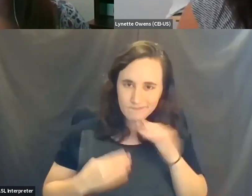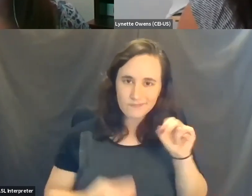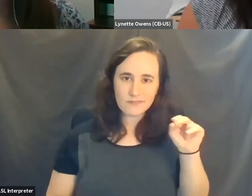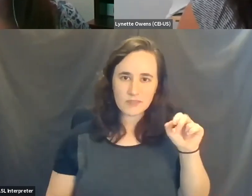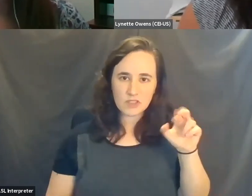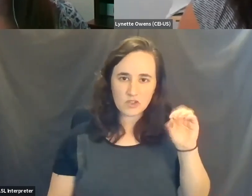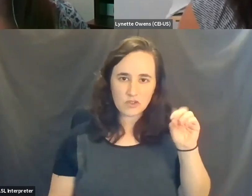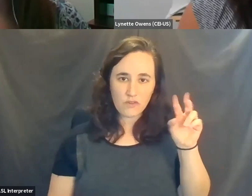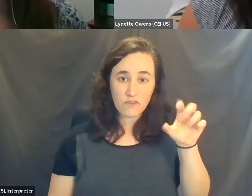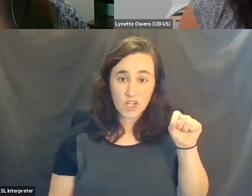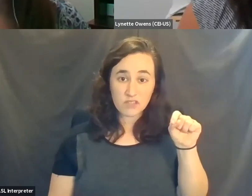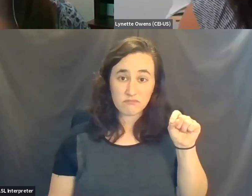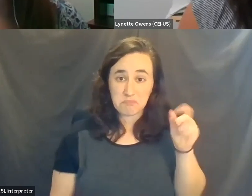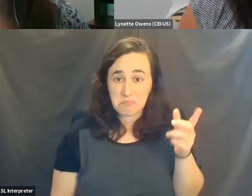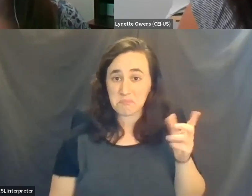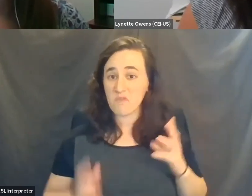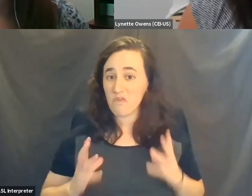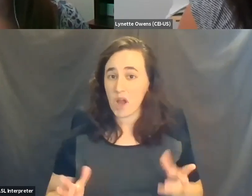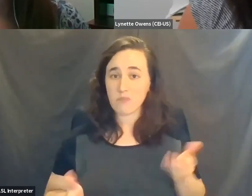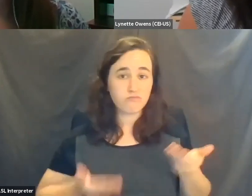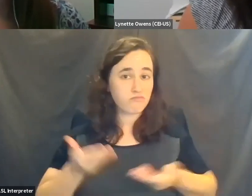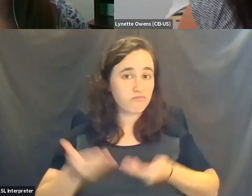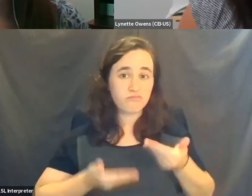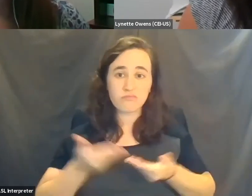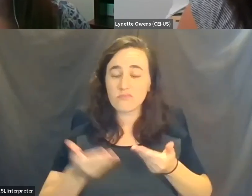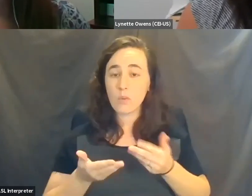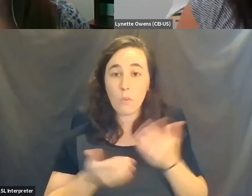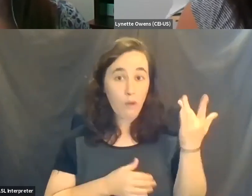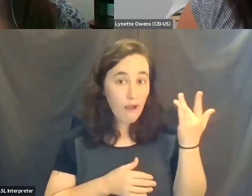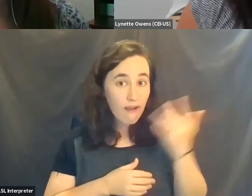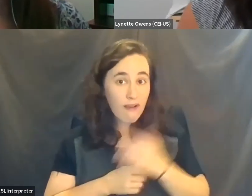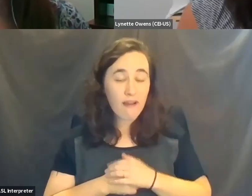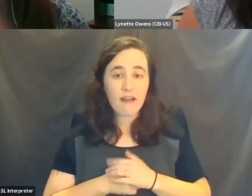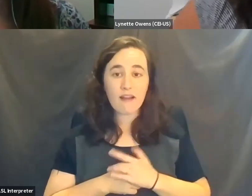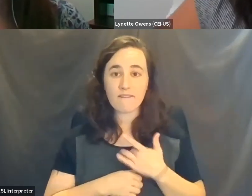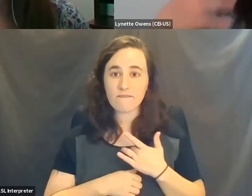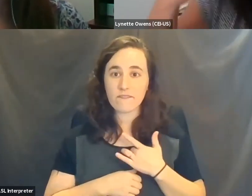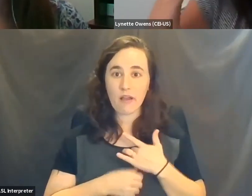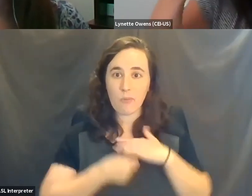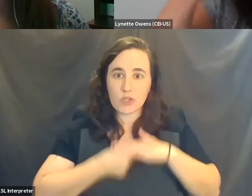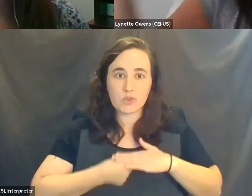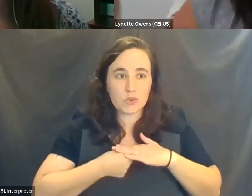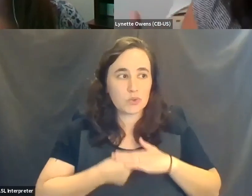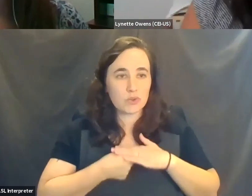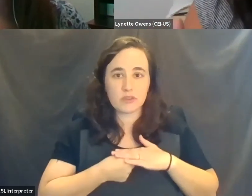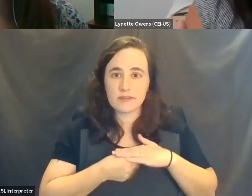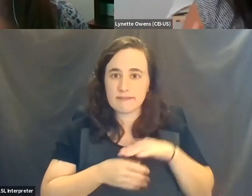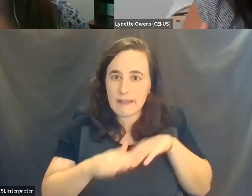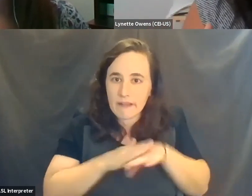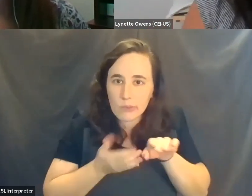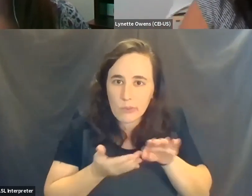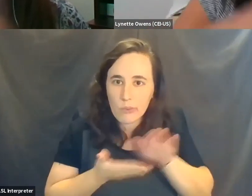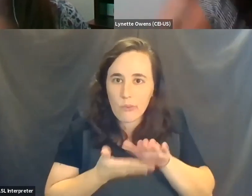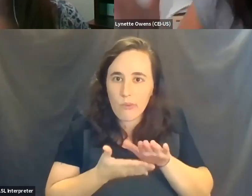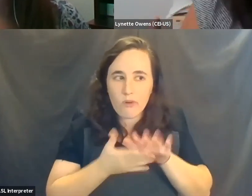really did fine because the pressures of being, you know, physically around